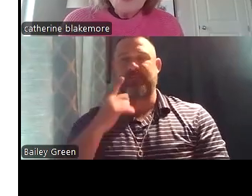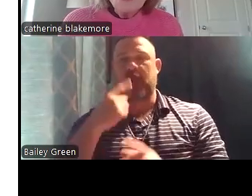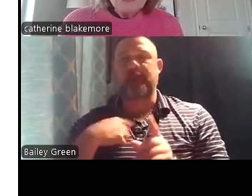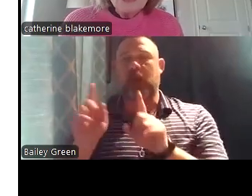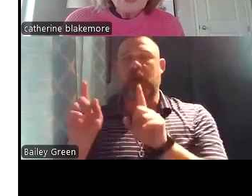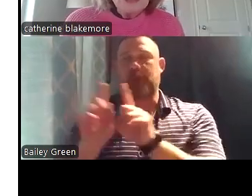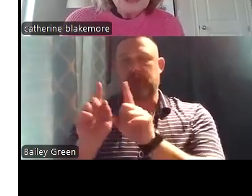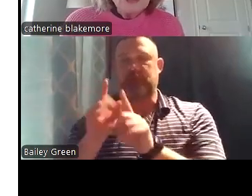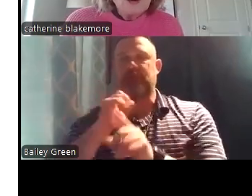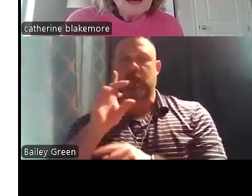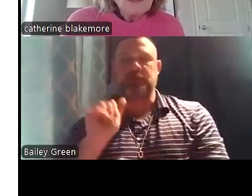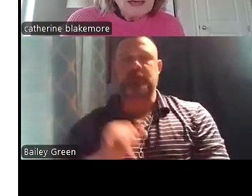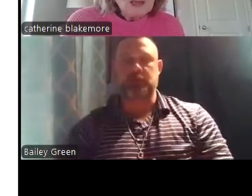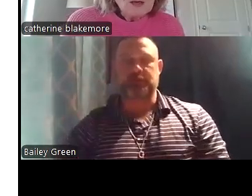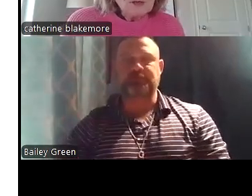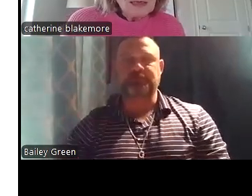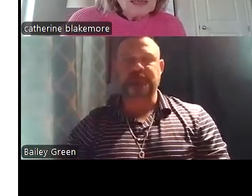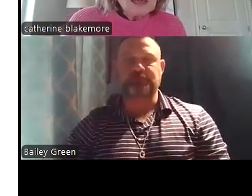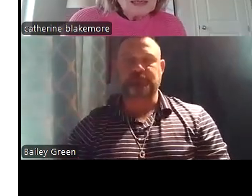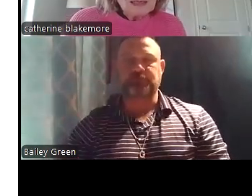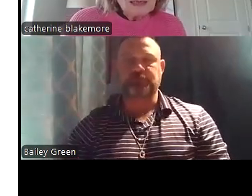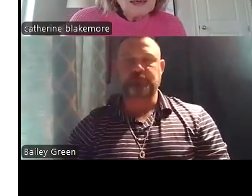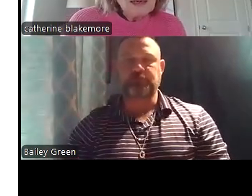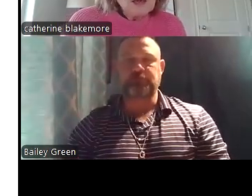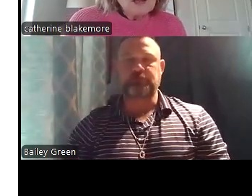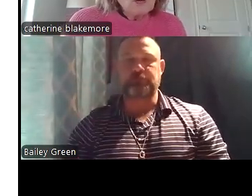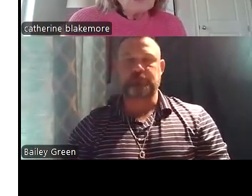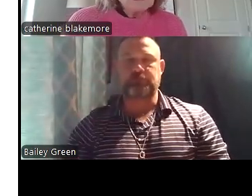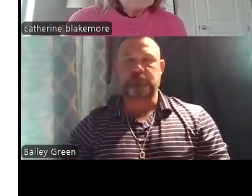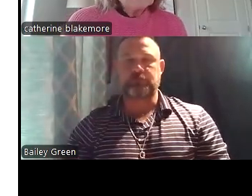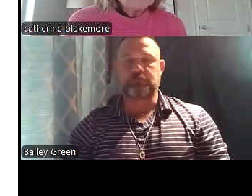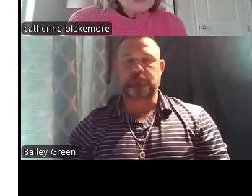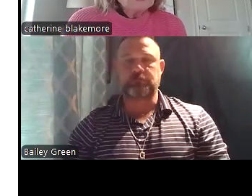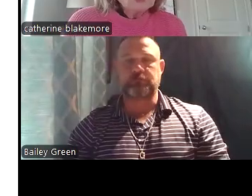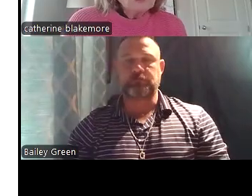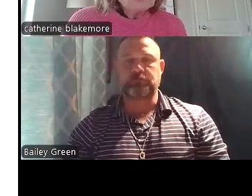accommodation for their disability. So that's also nice to see. So the